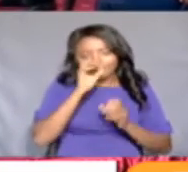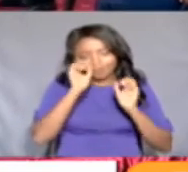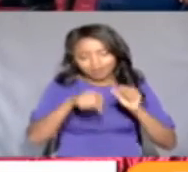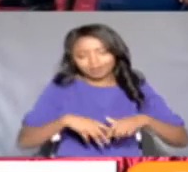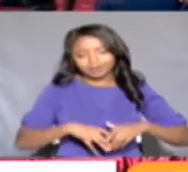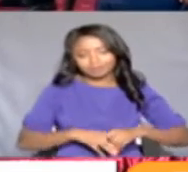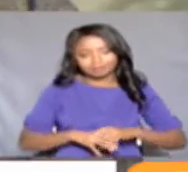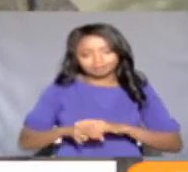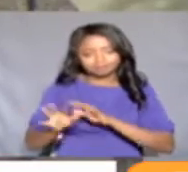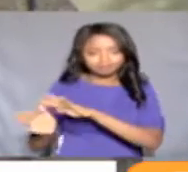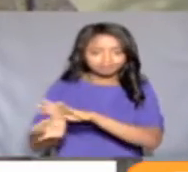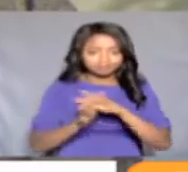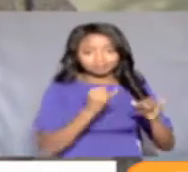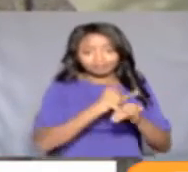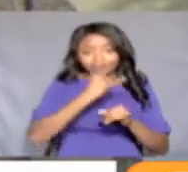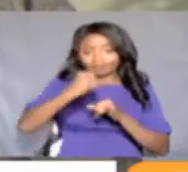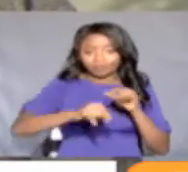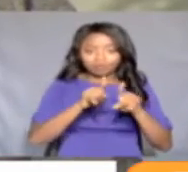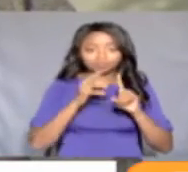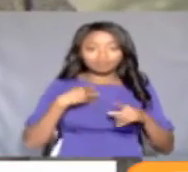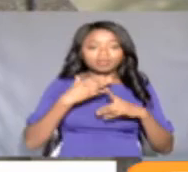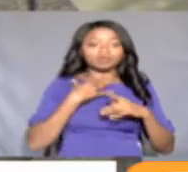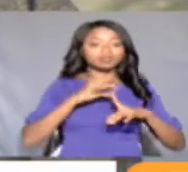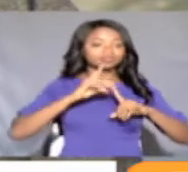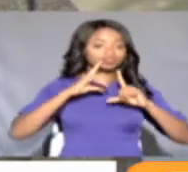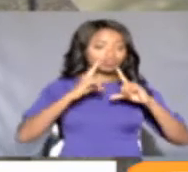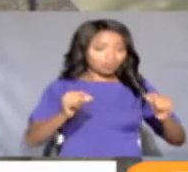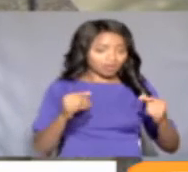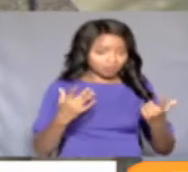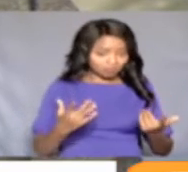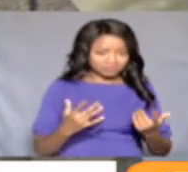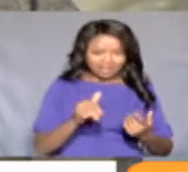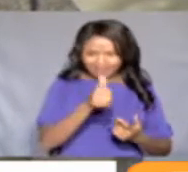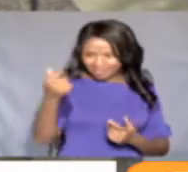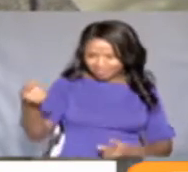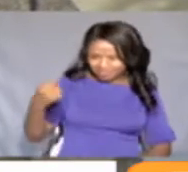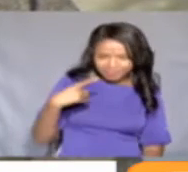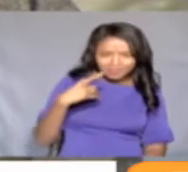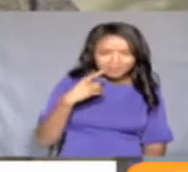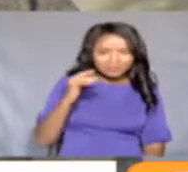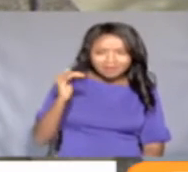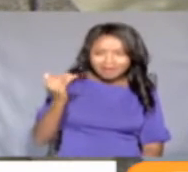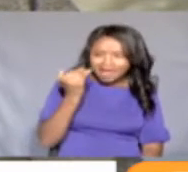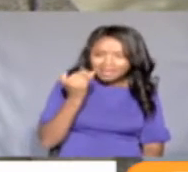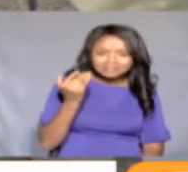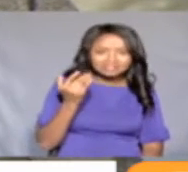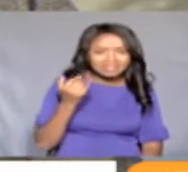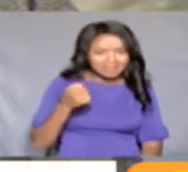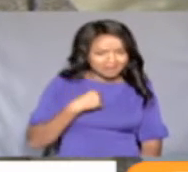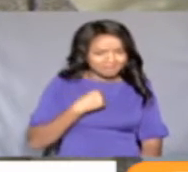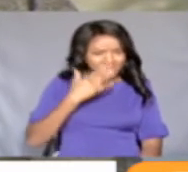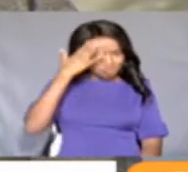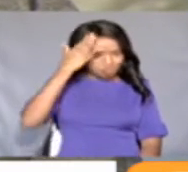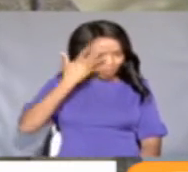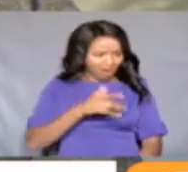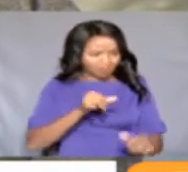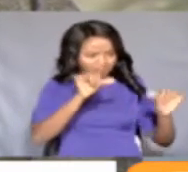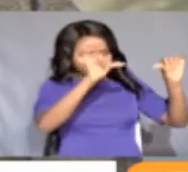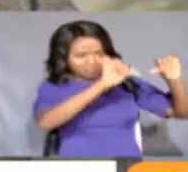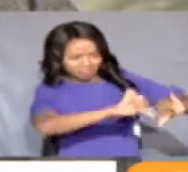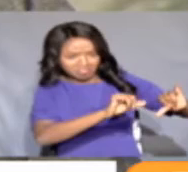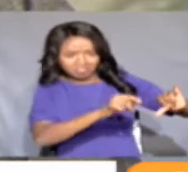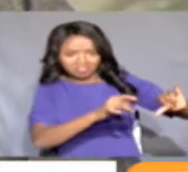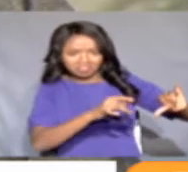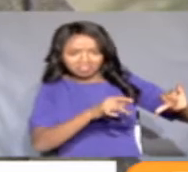Finally, I would like to say that somebody asked, how do I identify quacks or